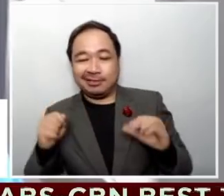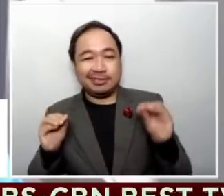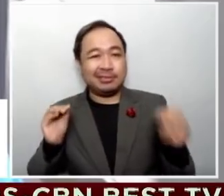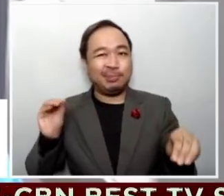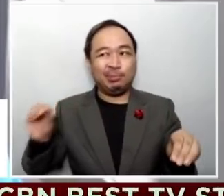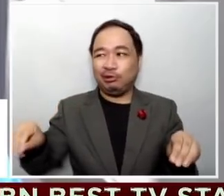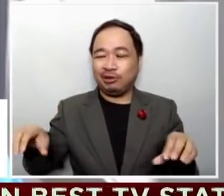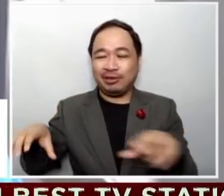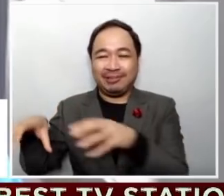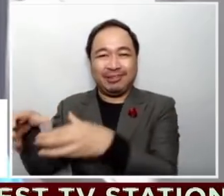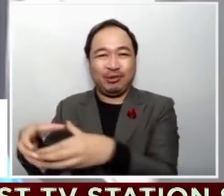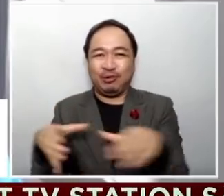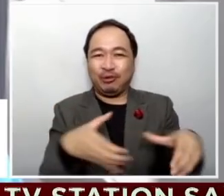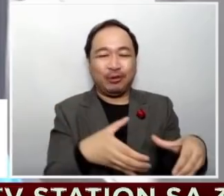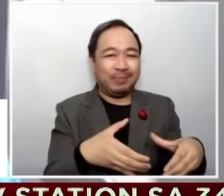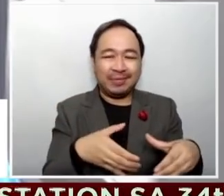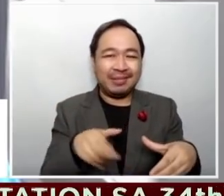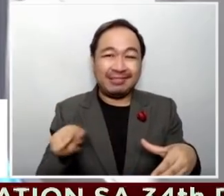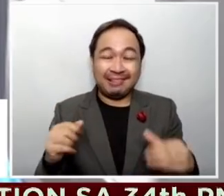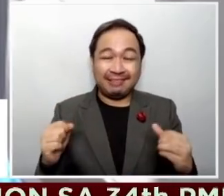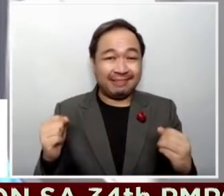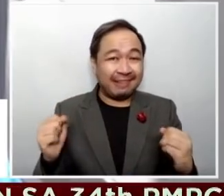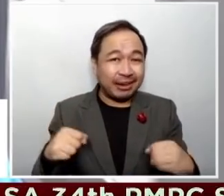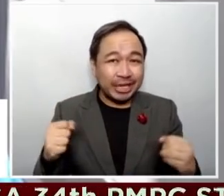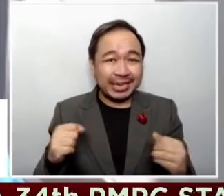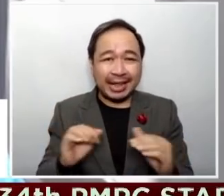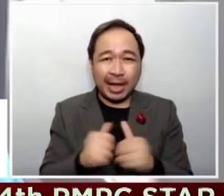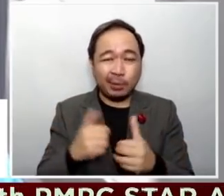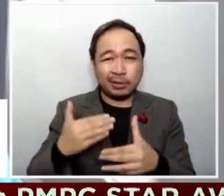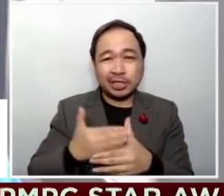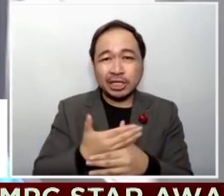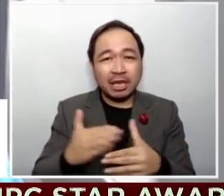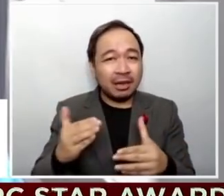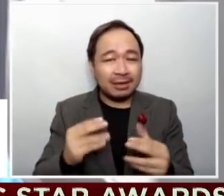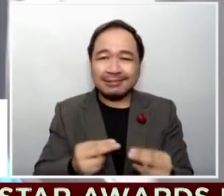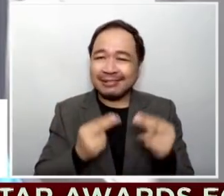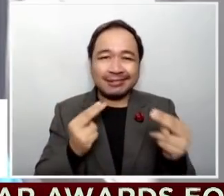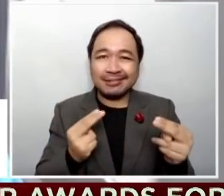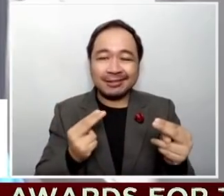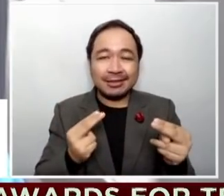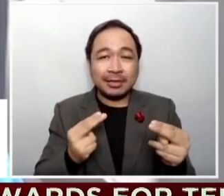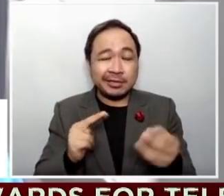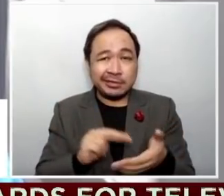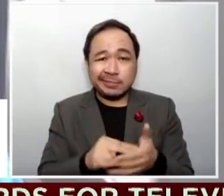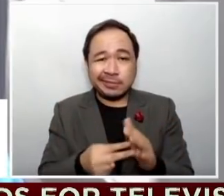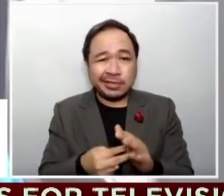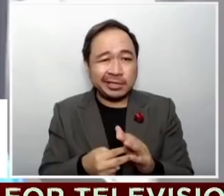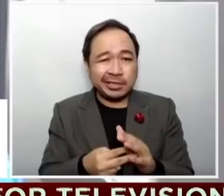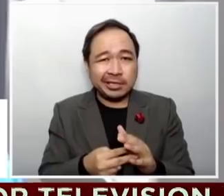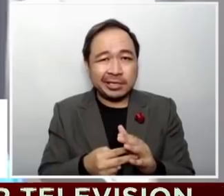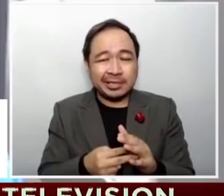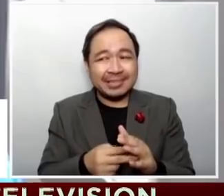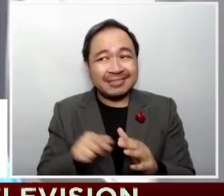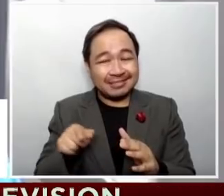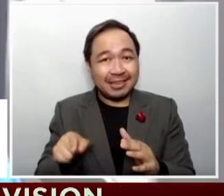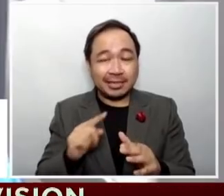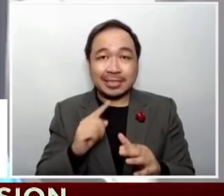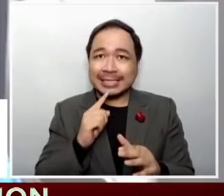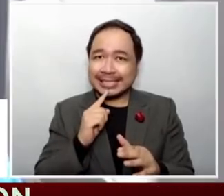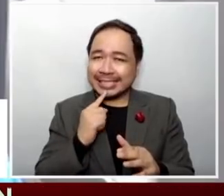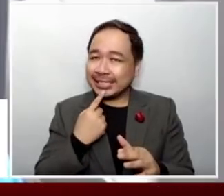this kind of arrangement of candidate sharing, for me, it raises a very serious alarm,